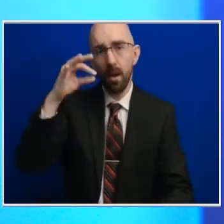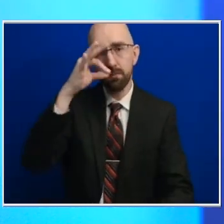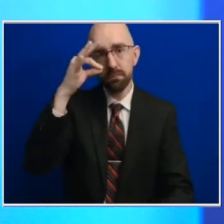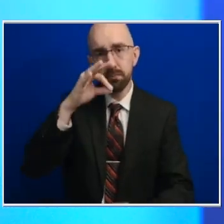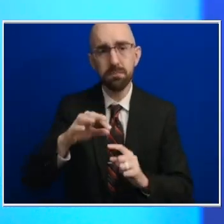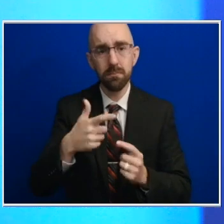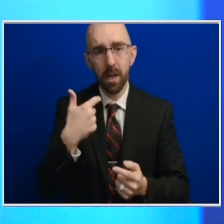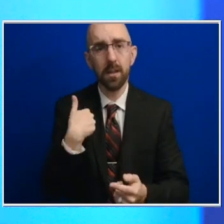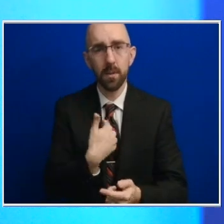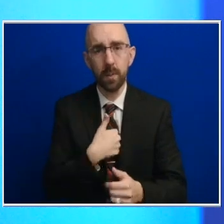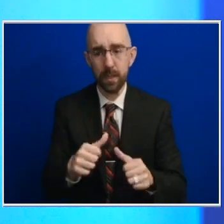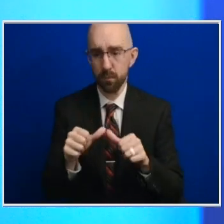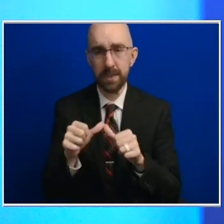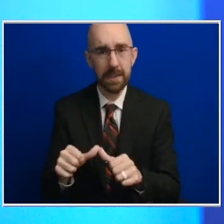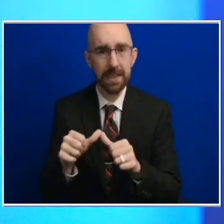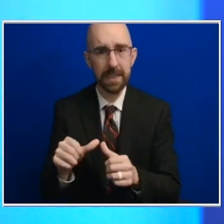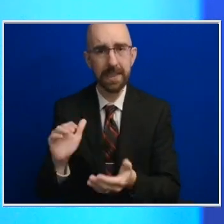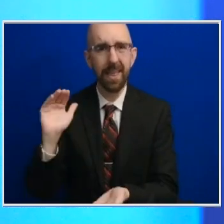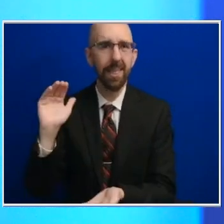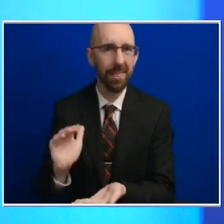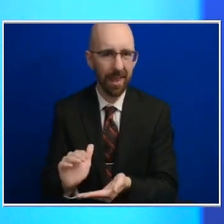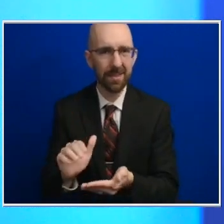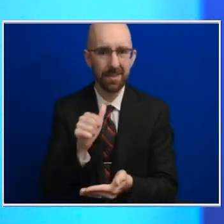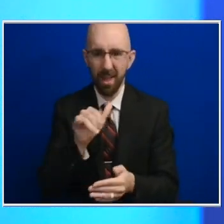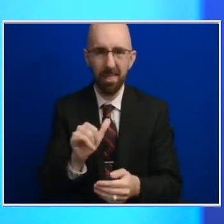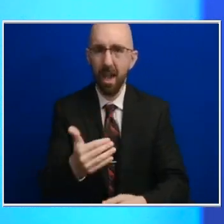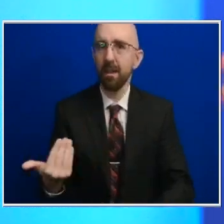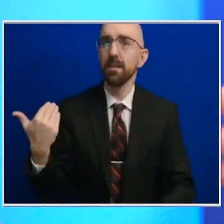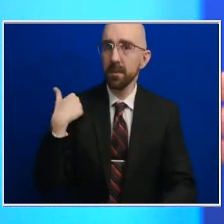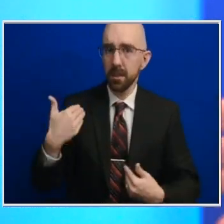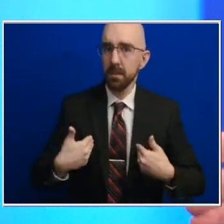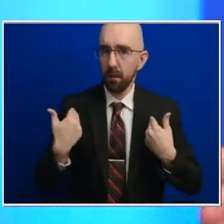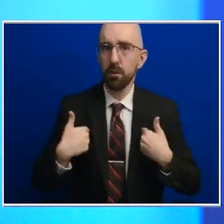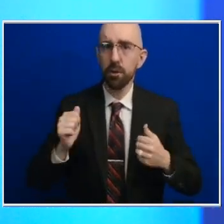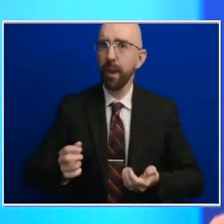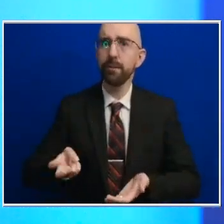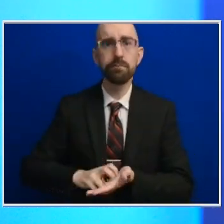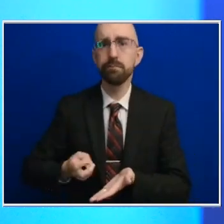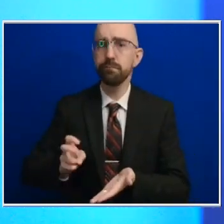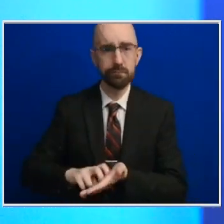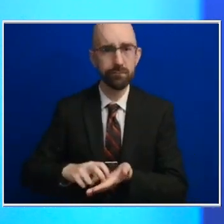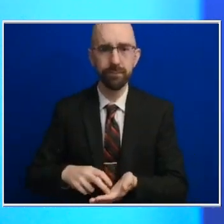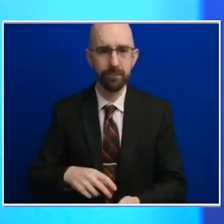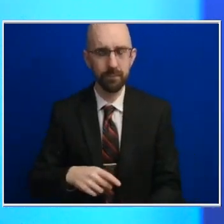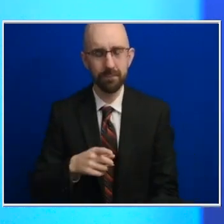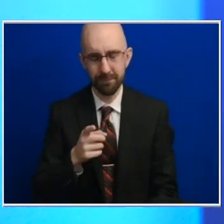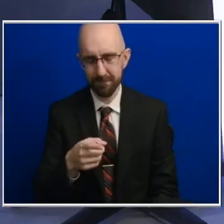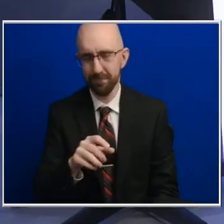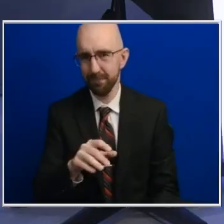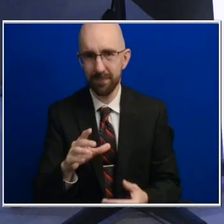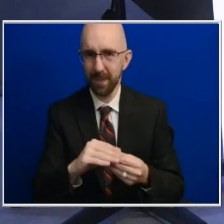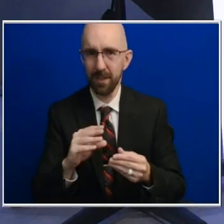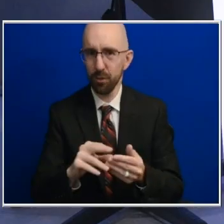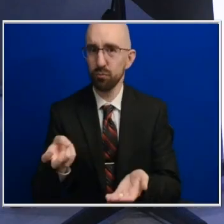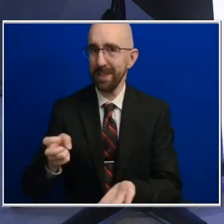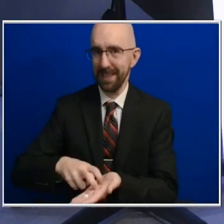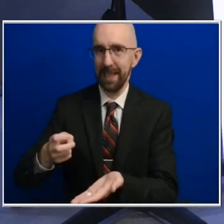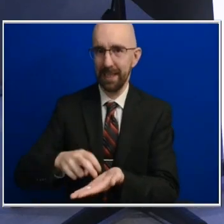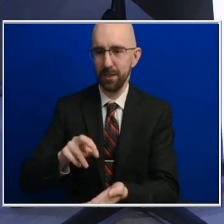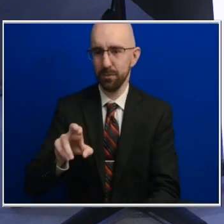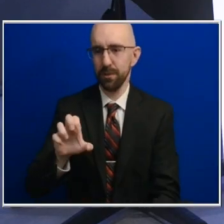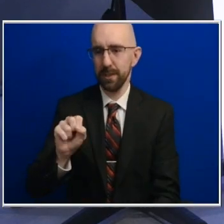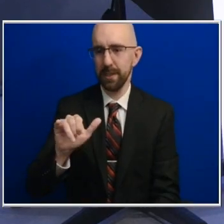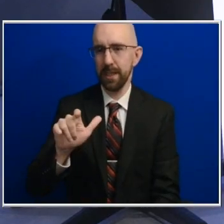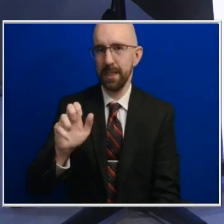not as great as it used to be. So I suspect that when Dr. Calendar Rich, cliff, isn't it? yes, Resilience is another cliff. right. If